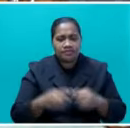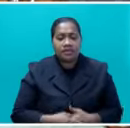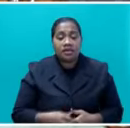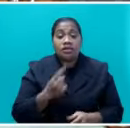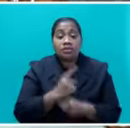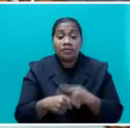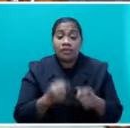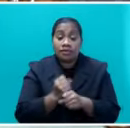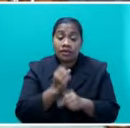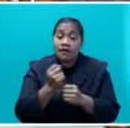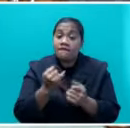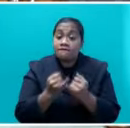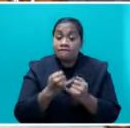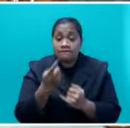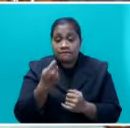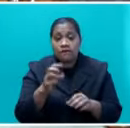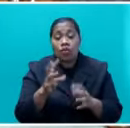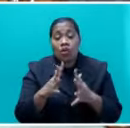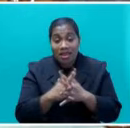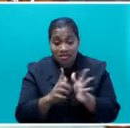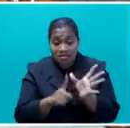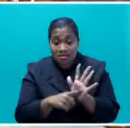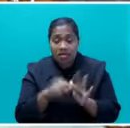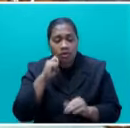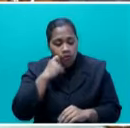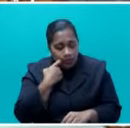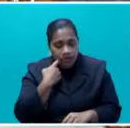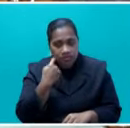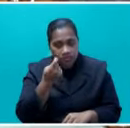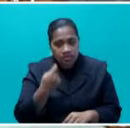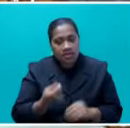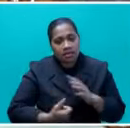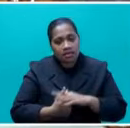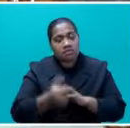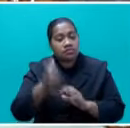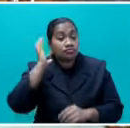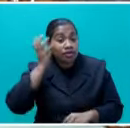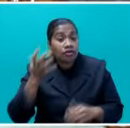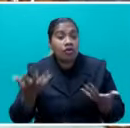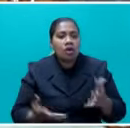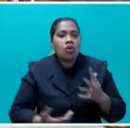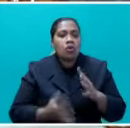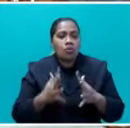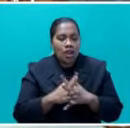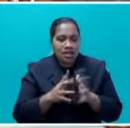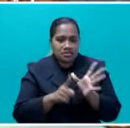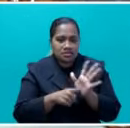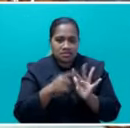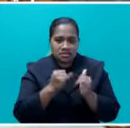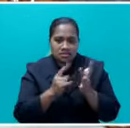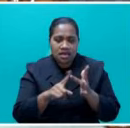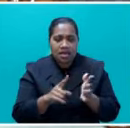app users will also be able to access radio services on the Walesi app, which we expect to complete by November of this